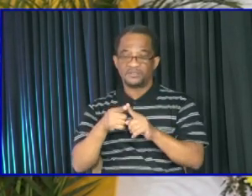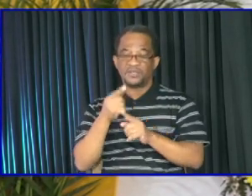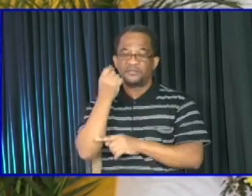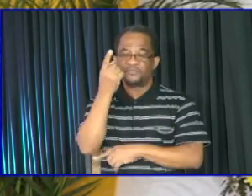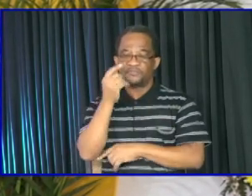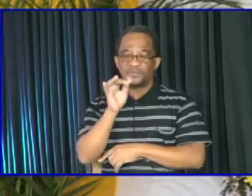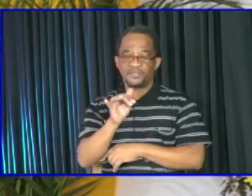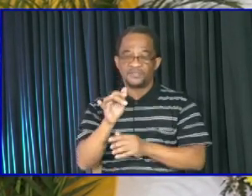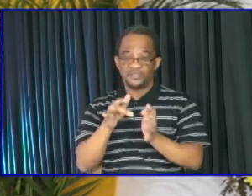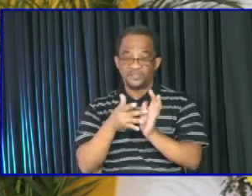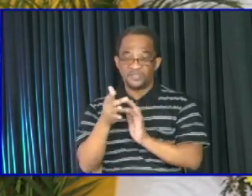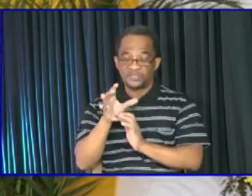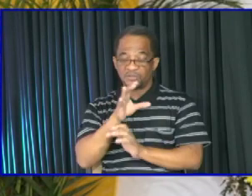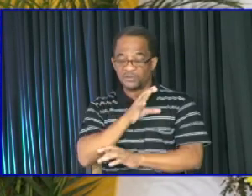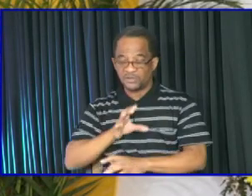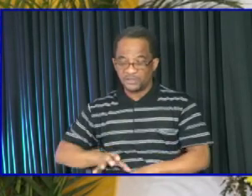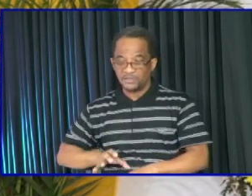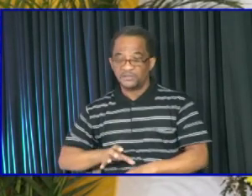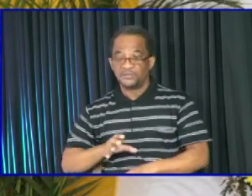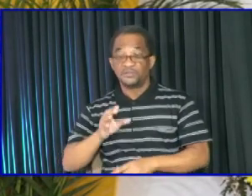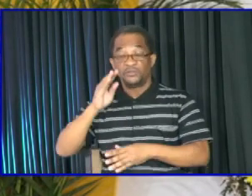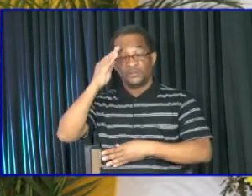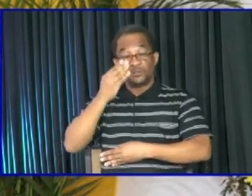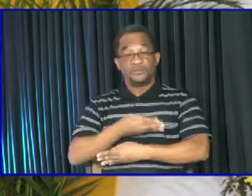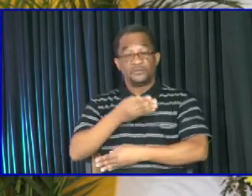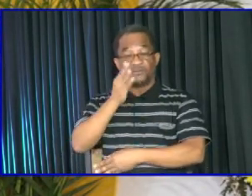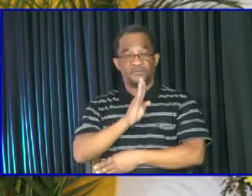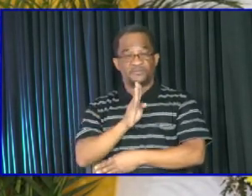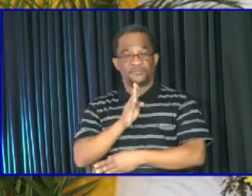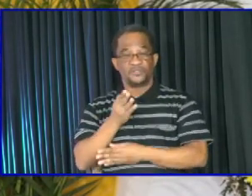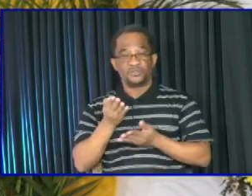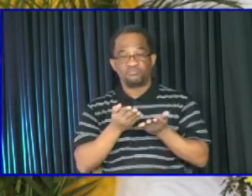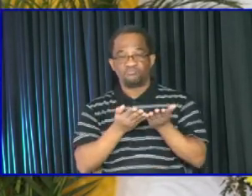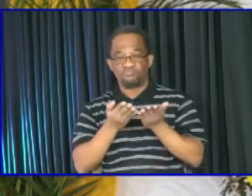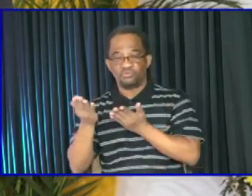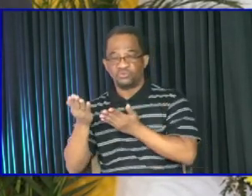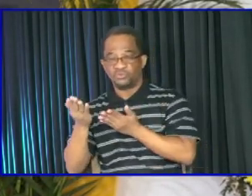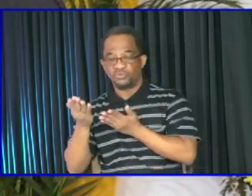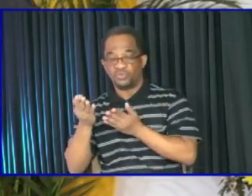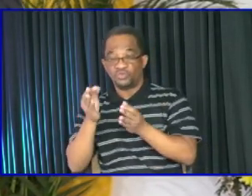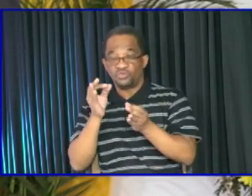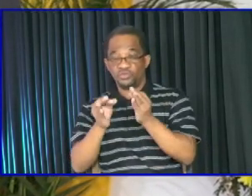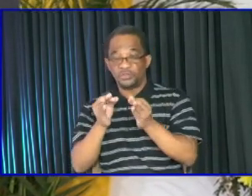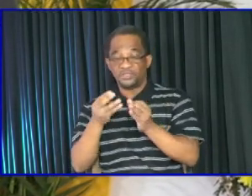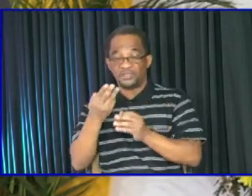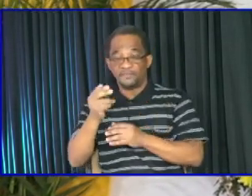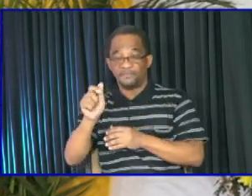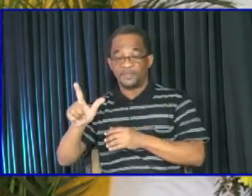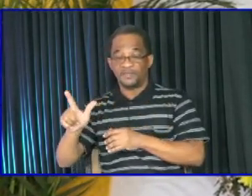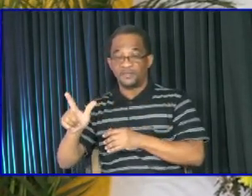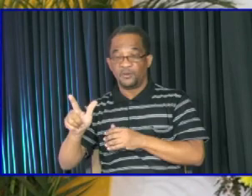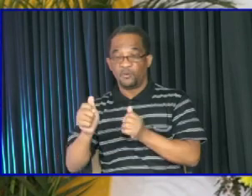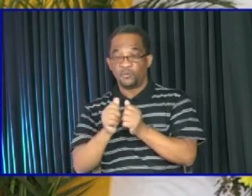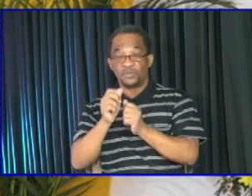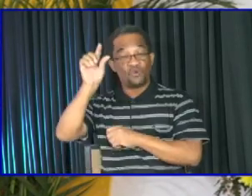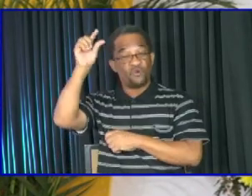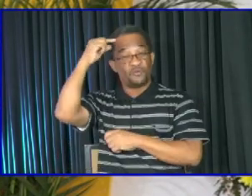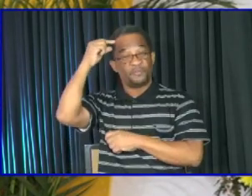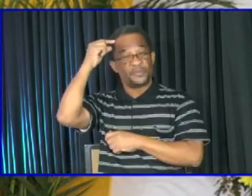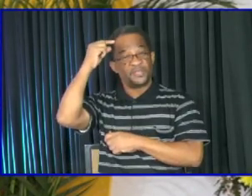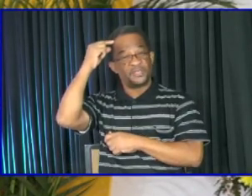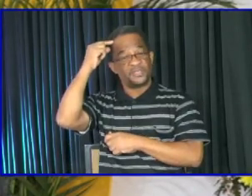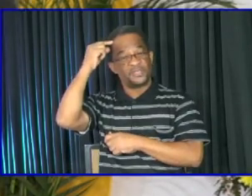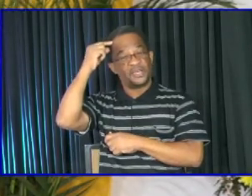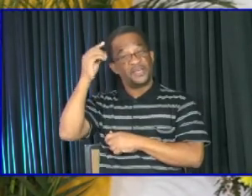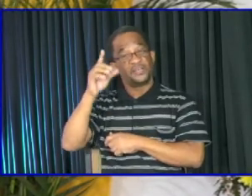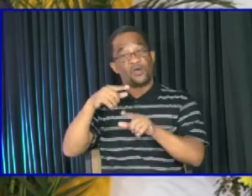Christ, the Son of God, he was brought to the judgment hall of Pontius Pilate by the